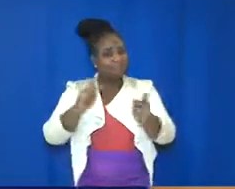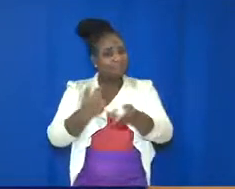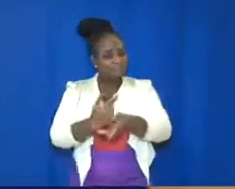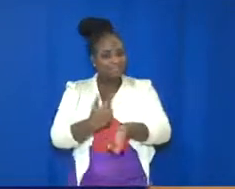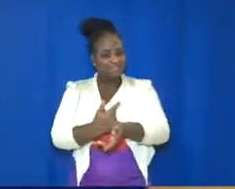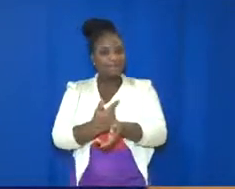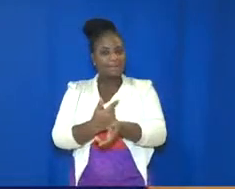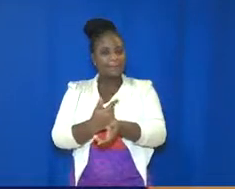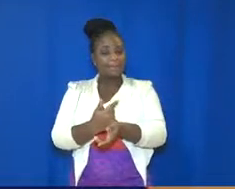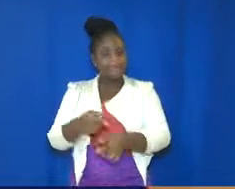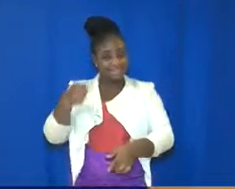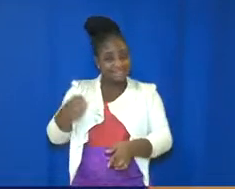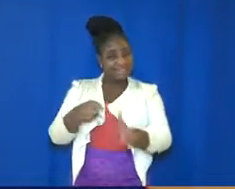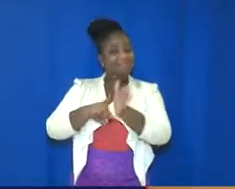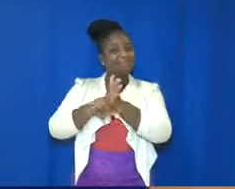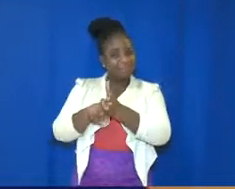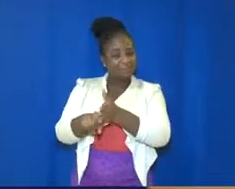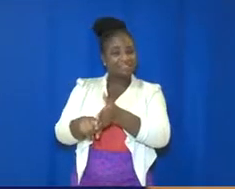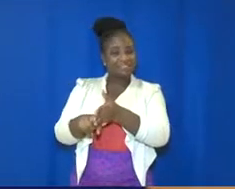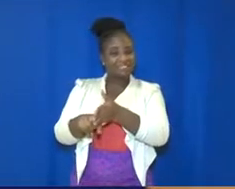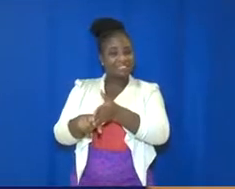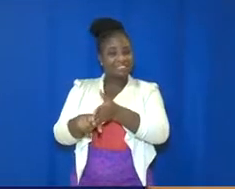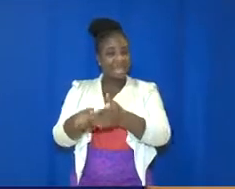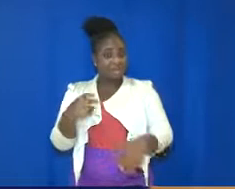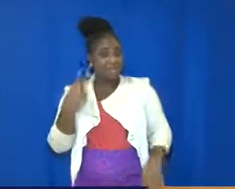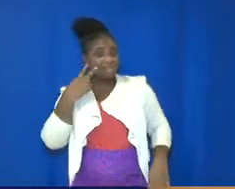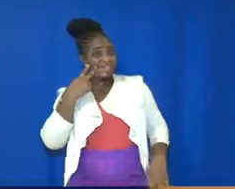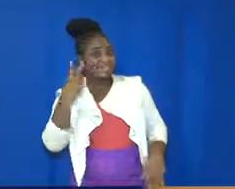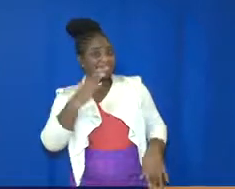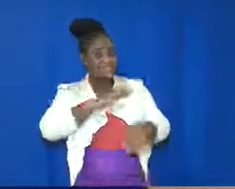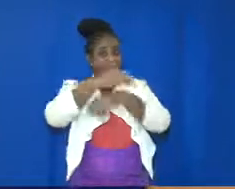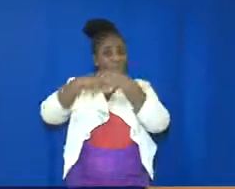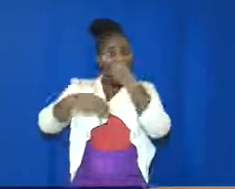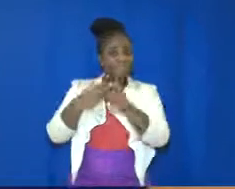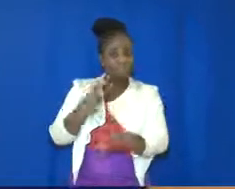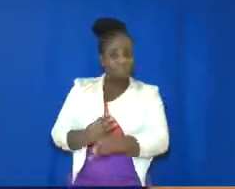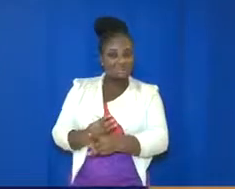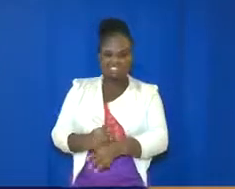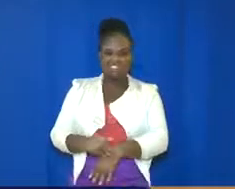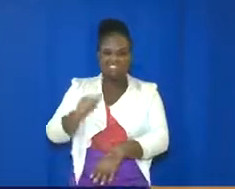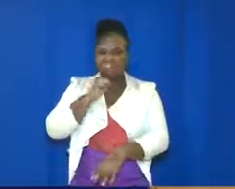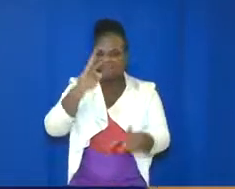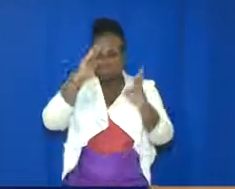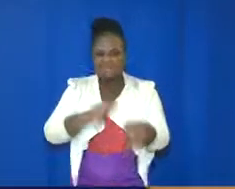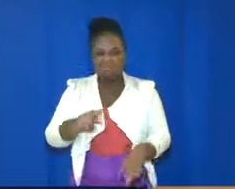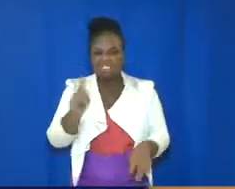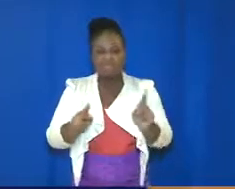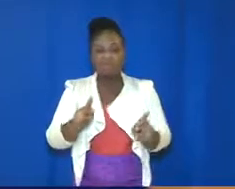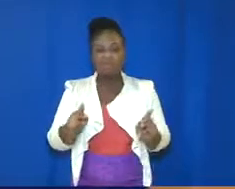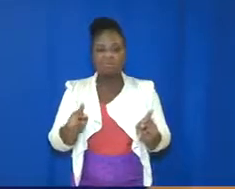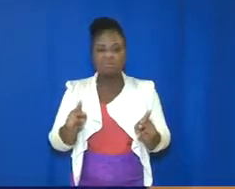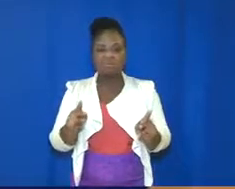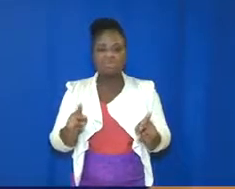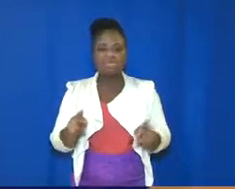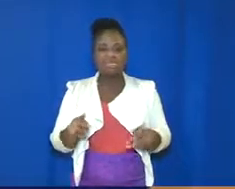Fellow Ghanaians, this virus, as we have seen the world over, is no respecter of